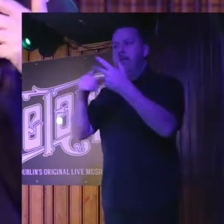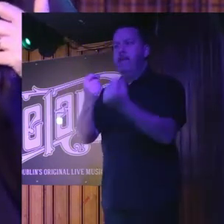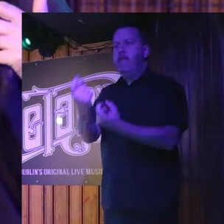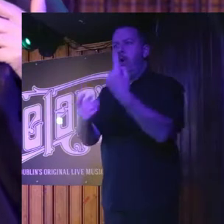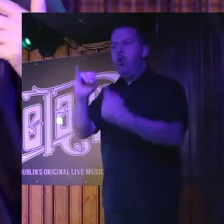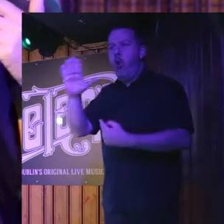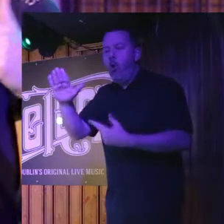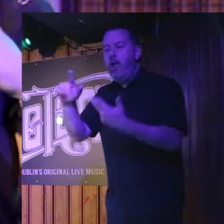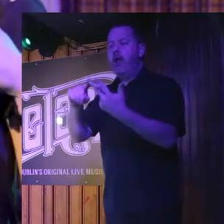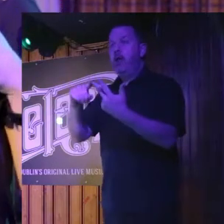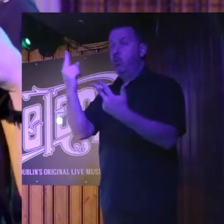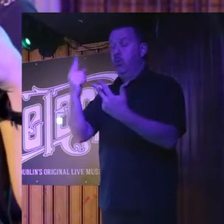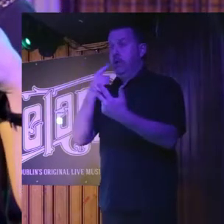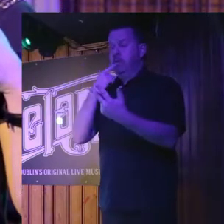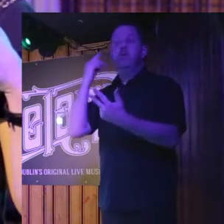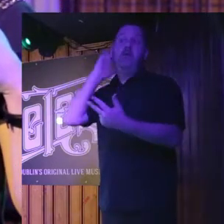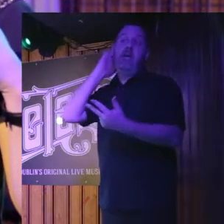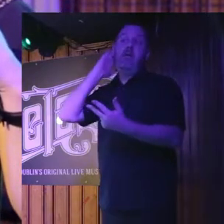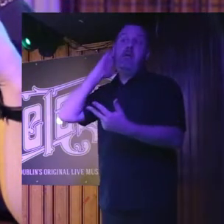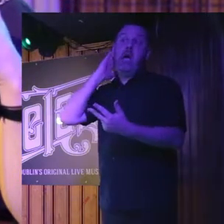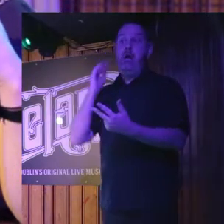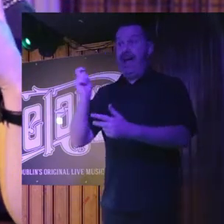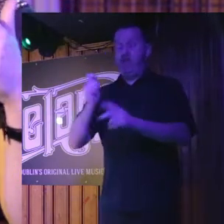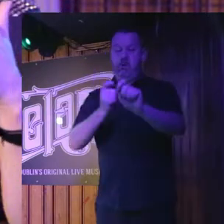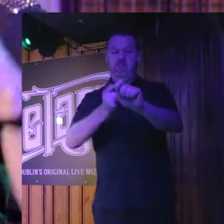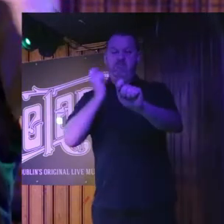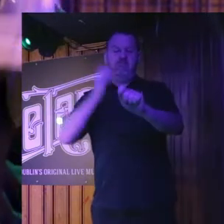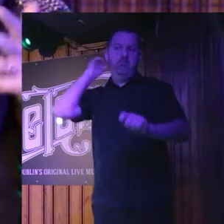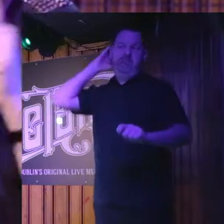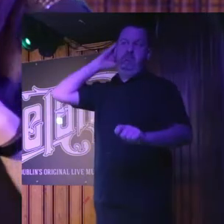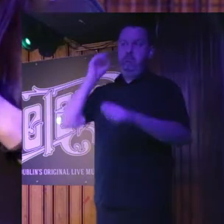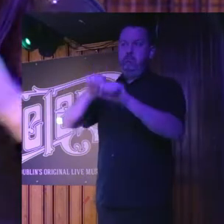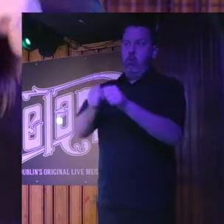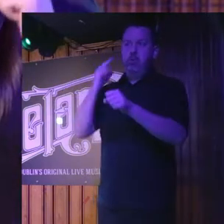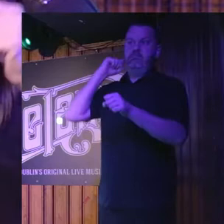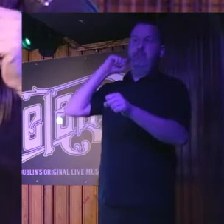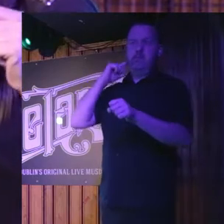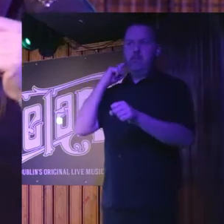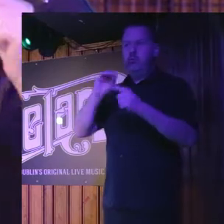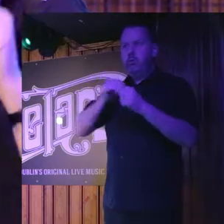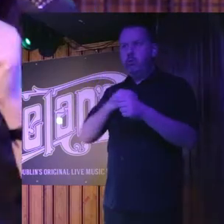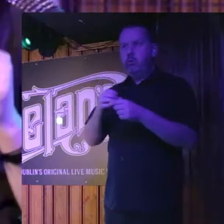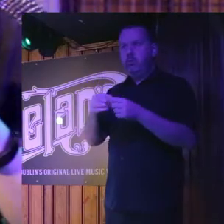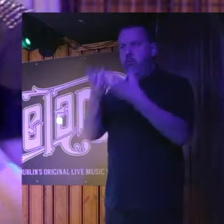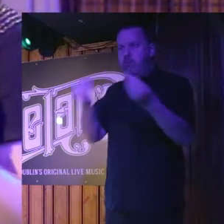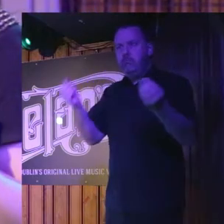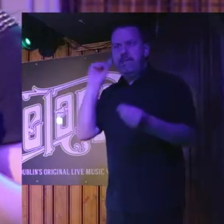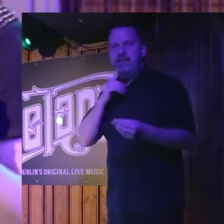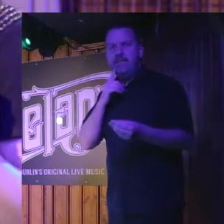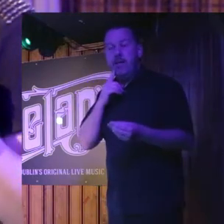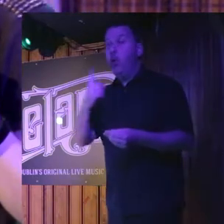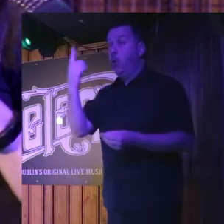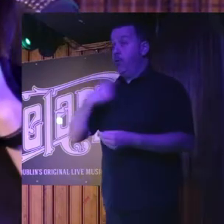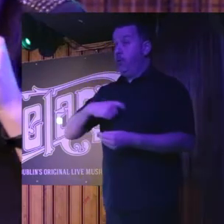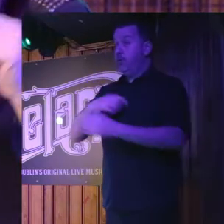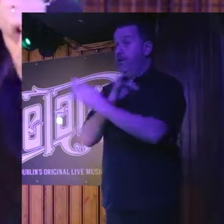really unpleasant tradition of fracturing the skull behind the ear. Anyway, one of my personal favourites, not one that I'm going to recommend that